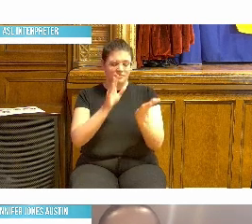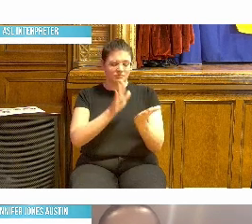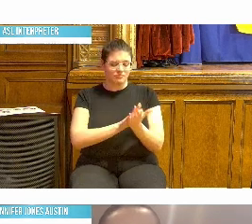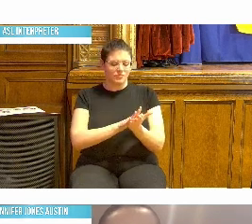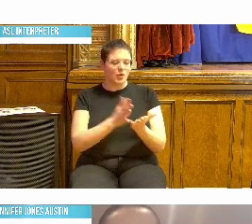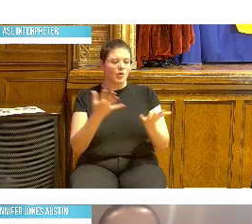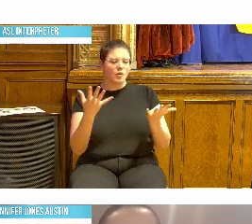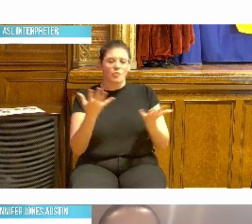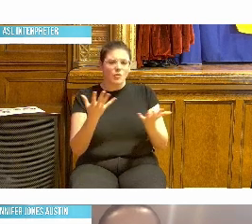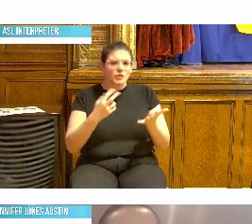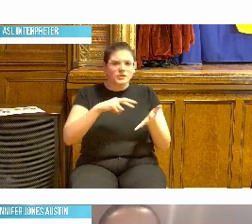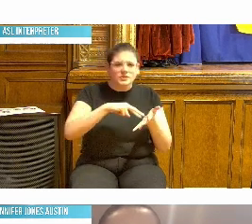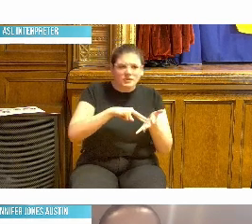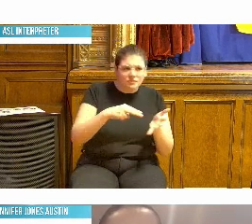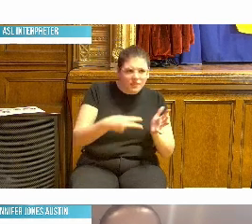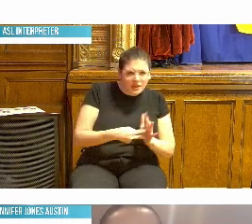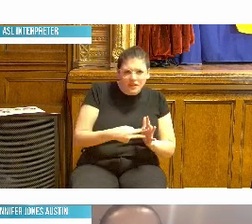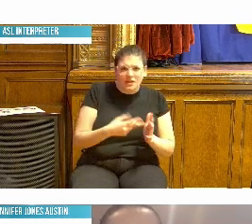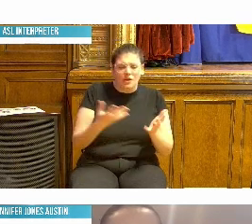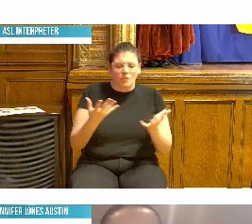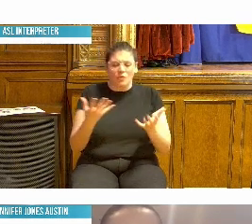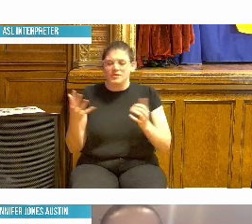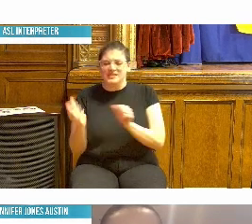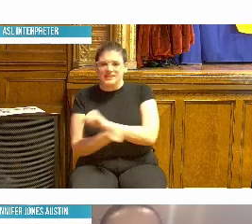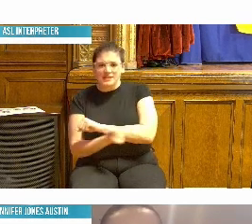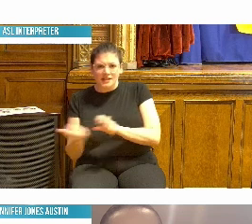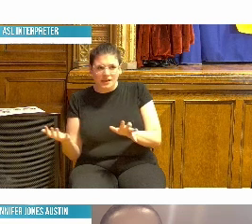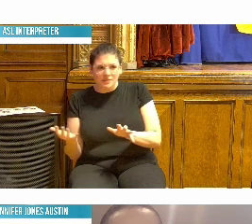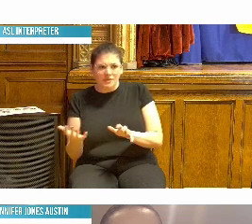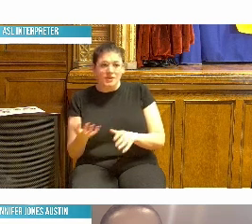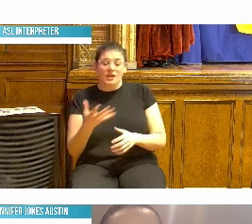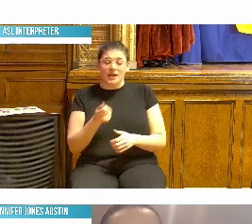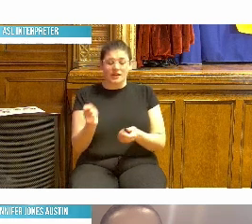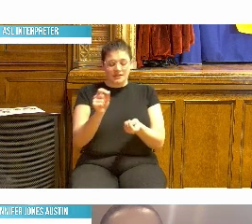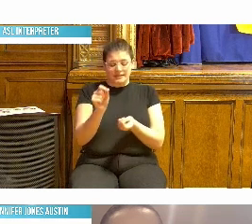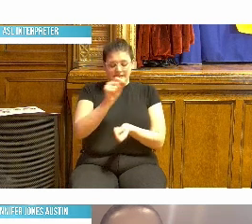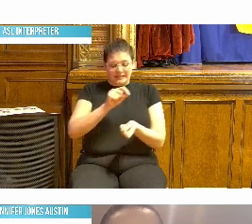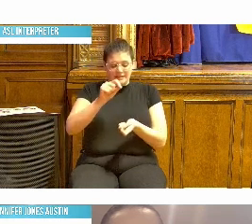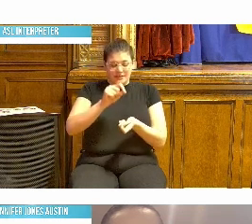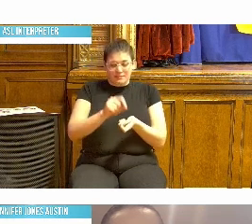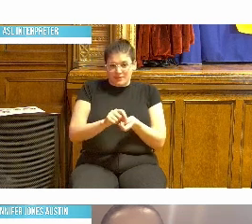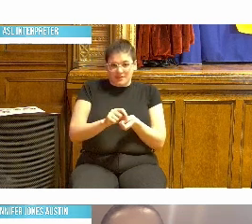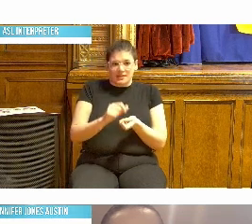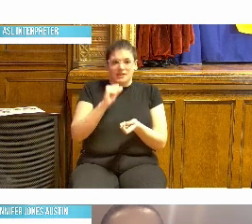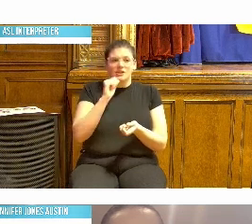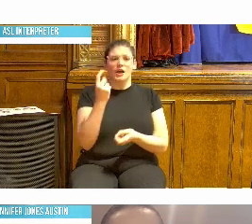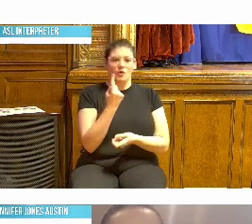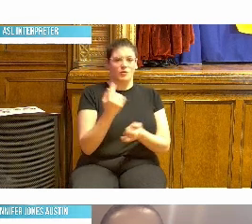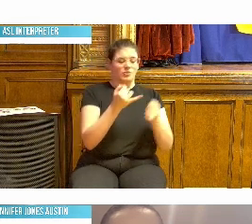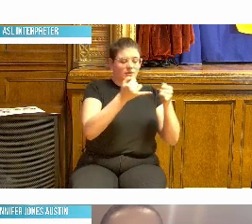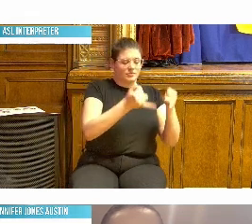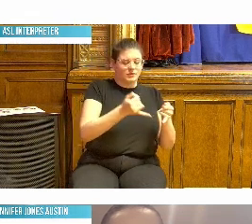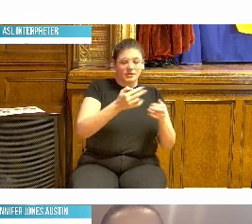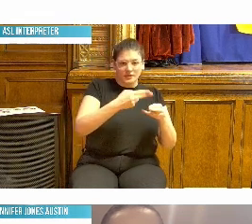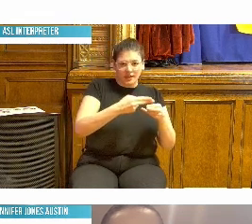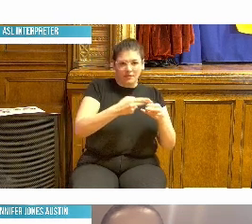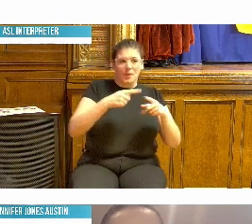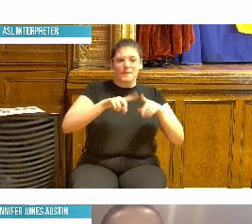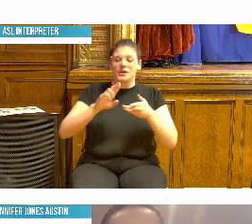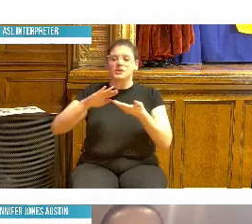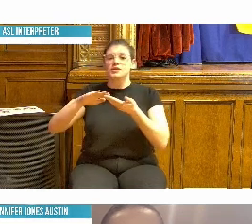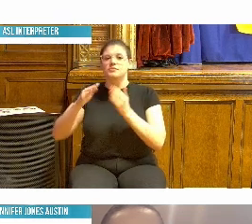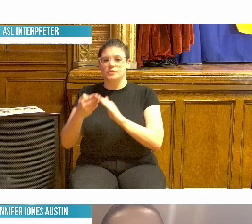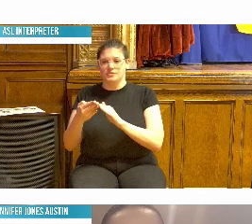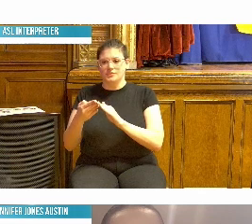was and what the damages were, and the specificity of particular, not only individuals, but communities. That